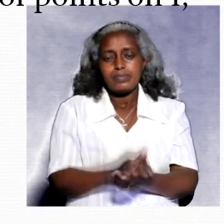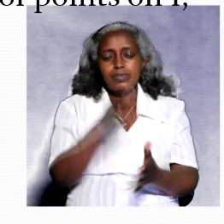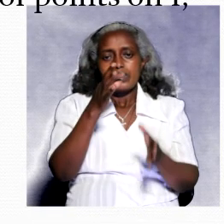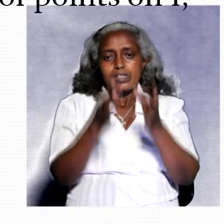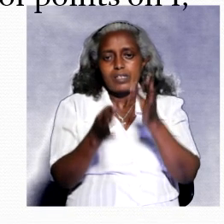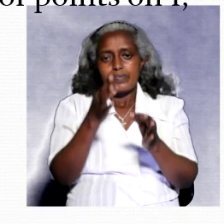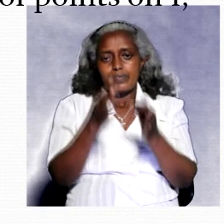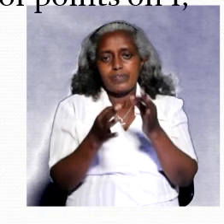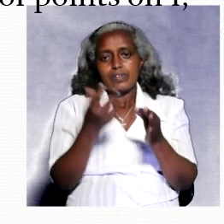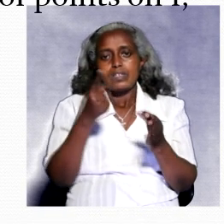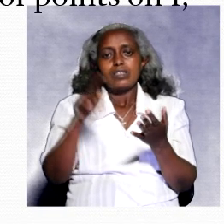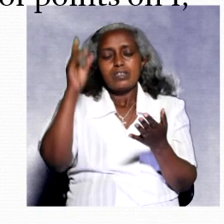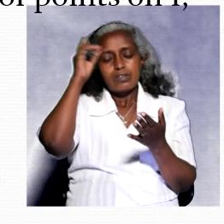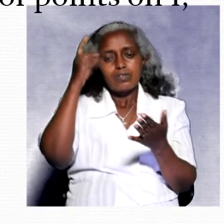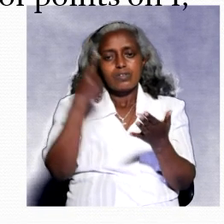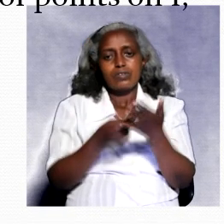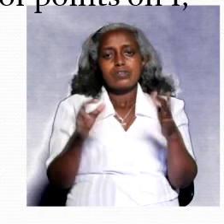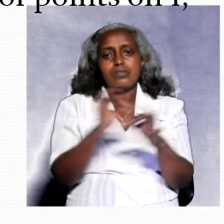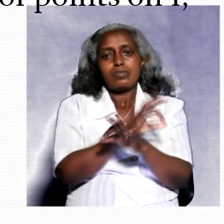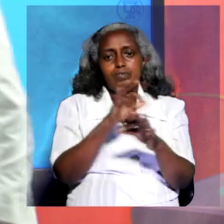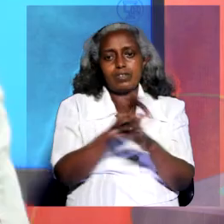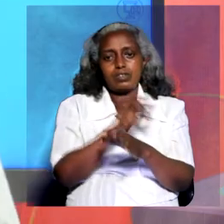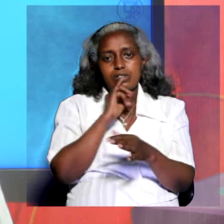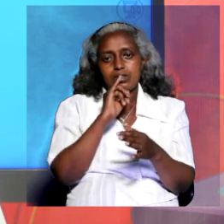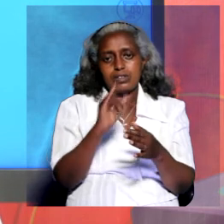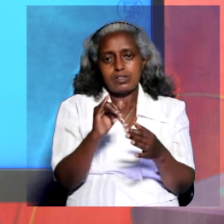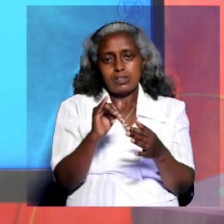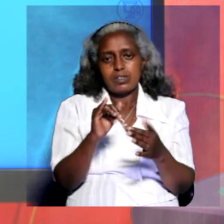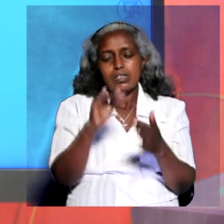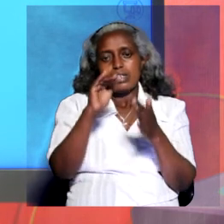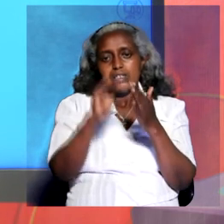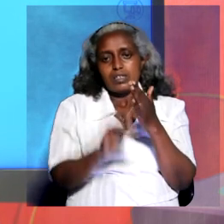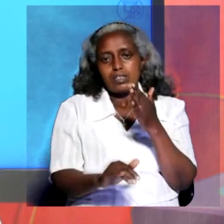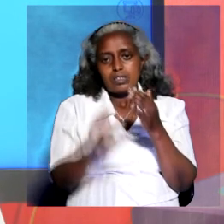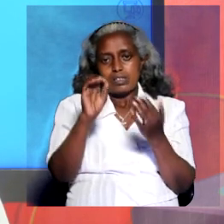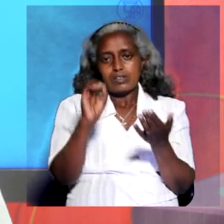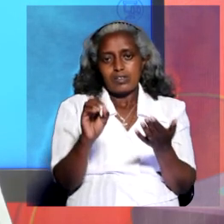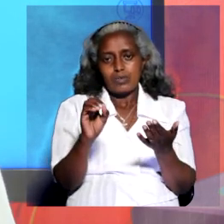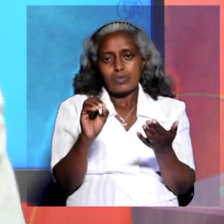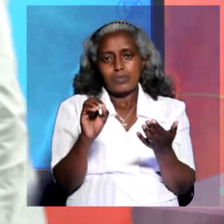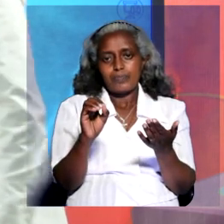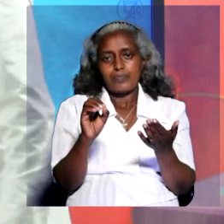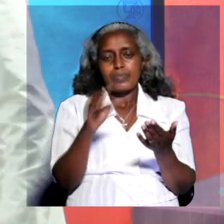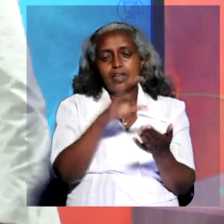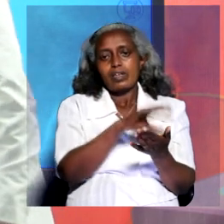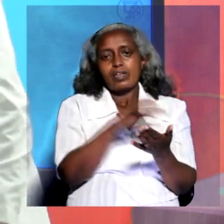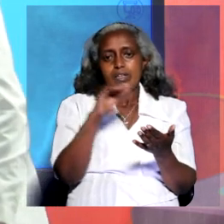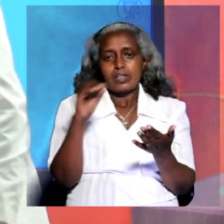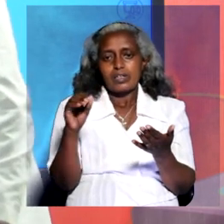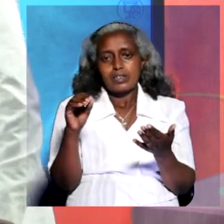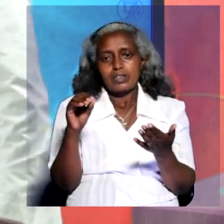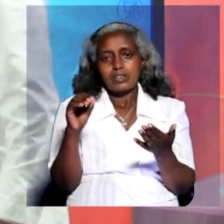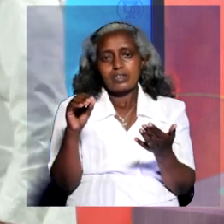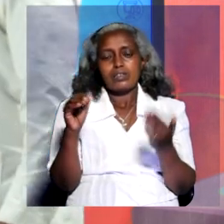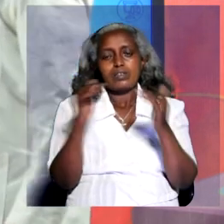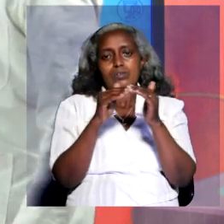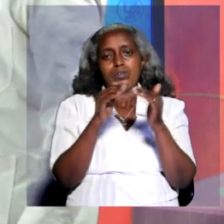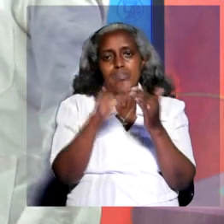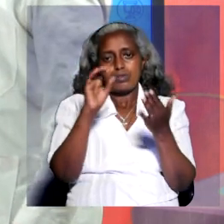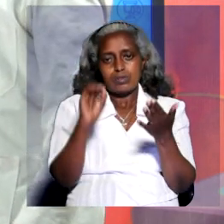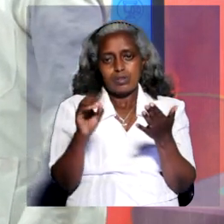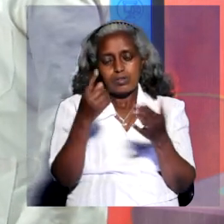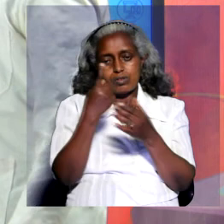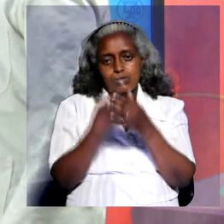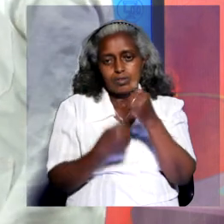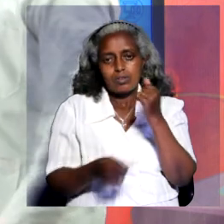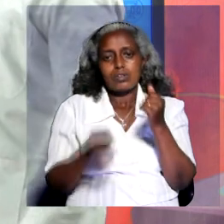If the derivative of the function is less than 0 and is equal to 0 only